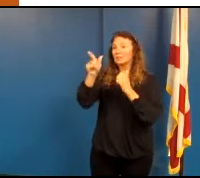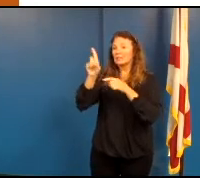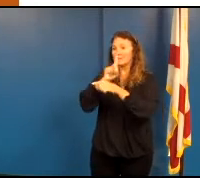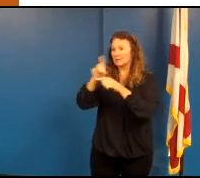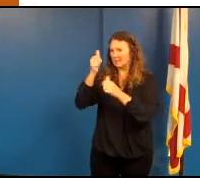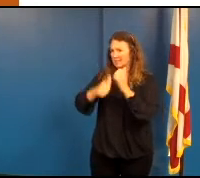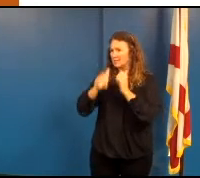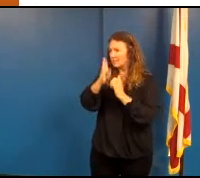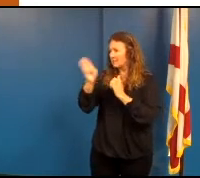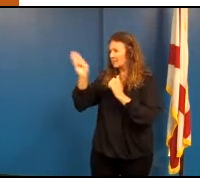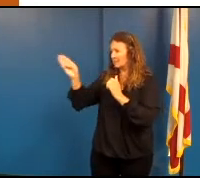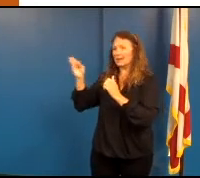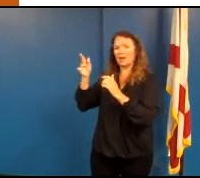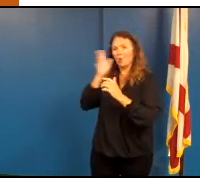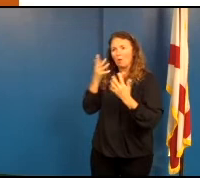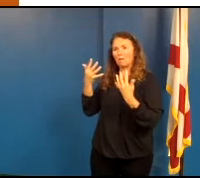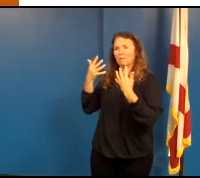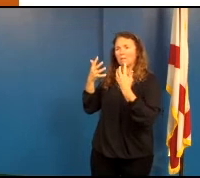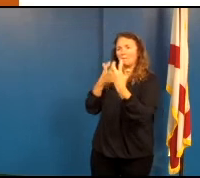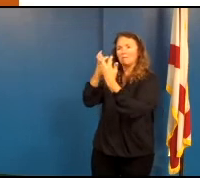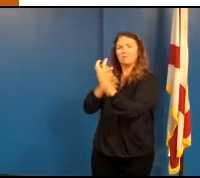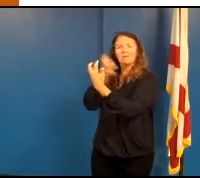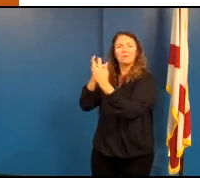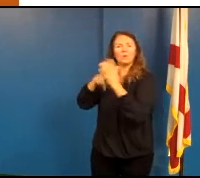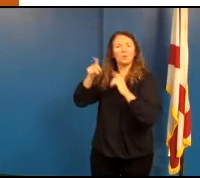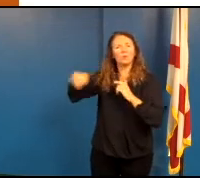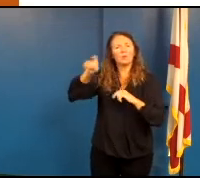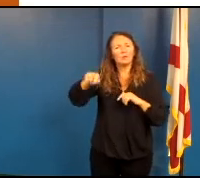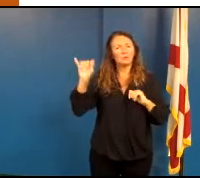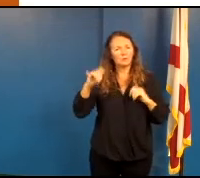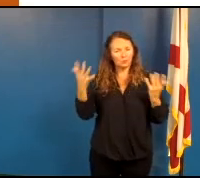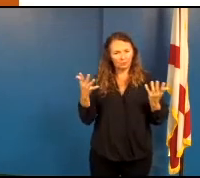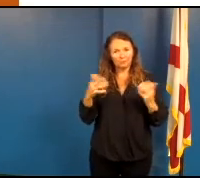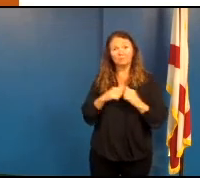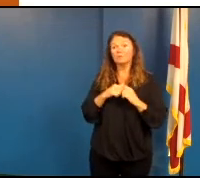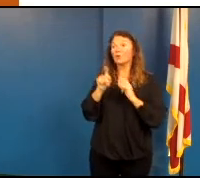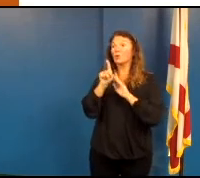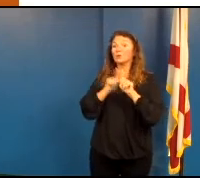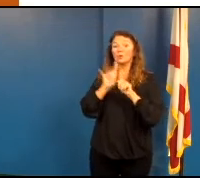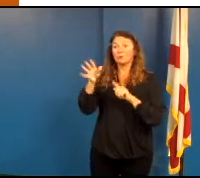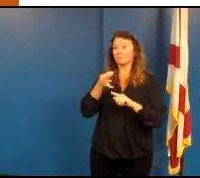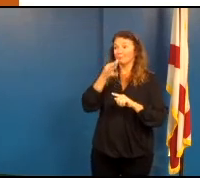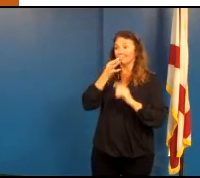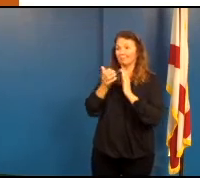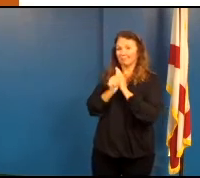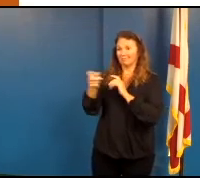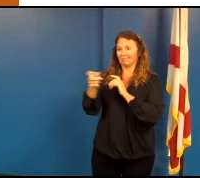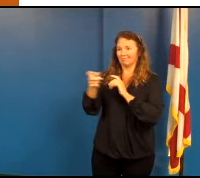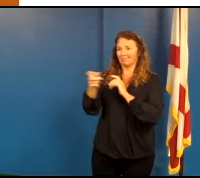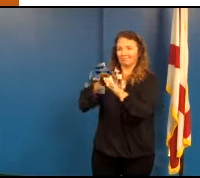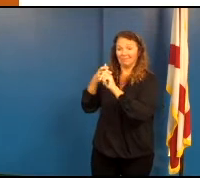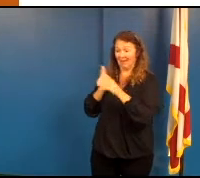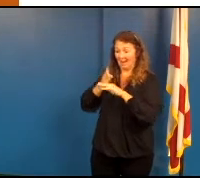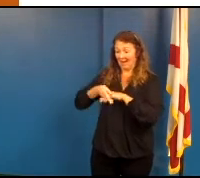same strategic priorities. And then really talent retention and acquisition. And in a post-COVID